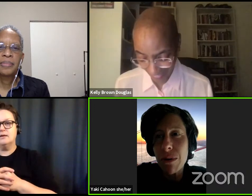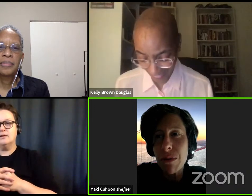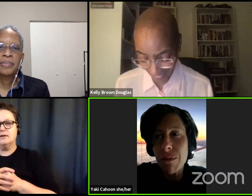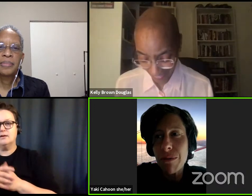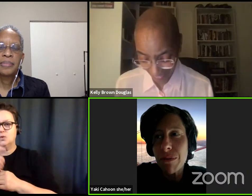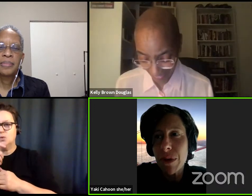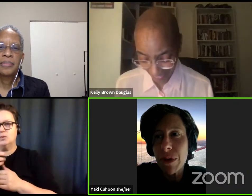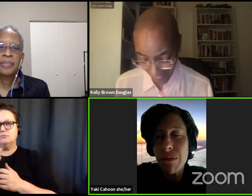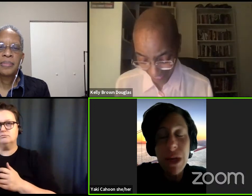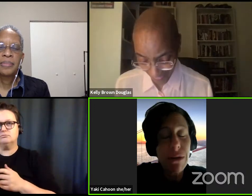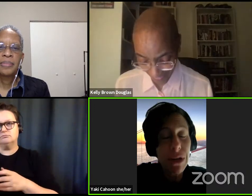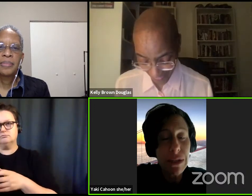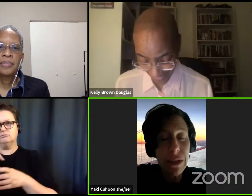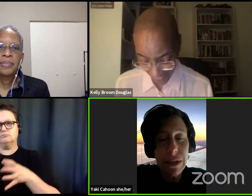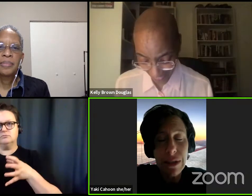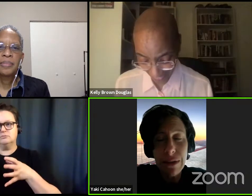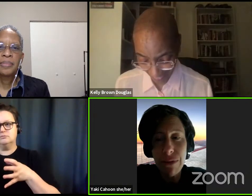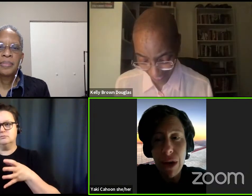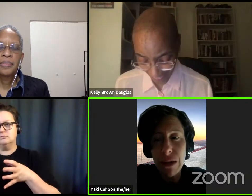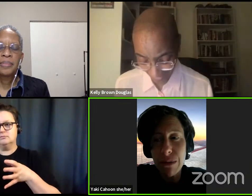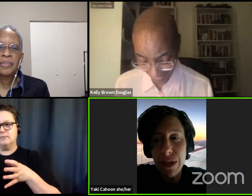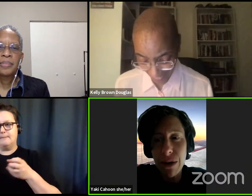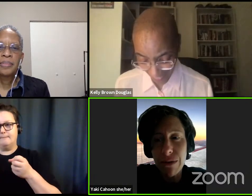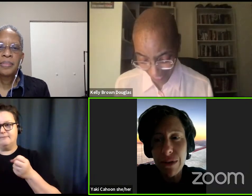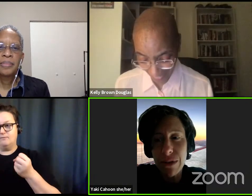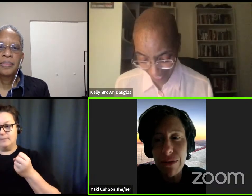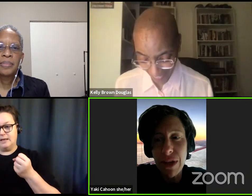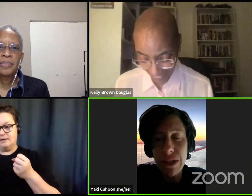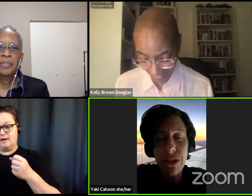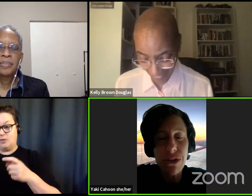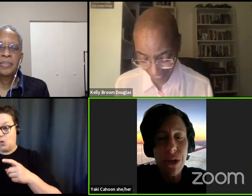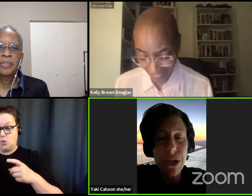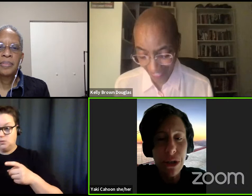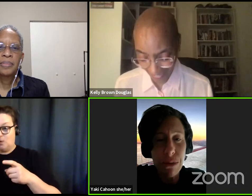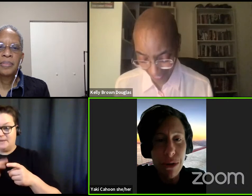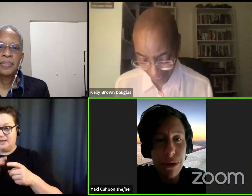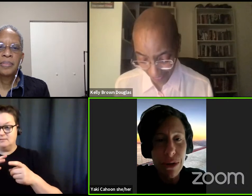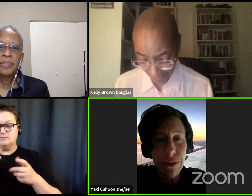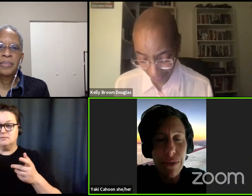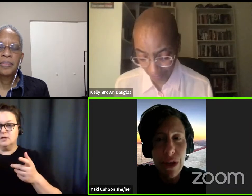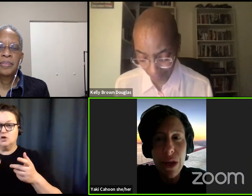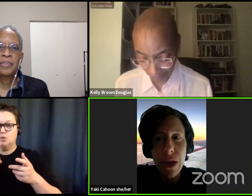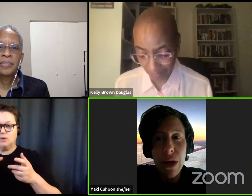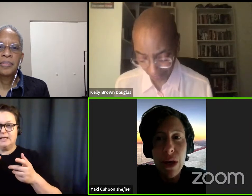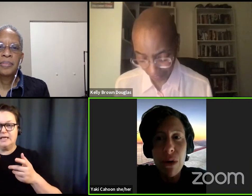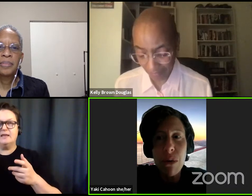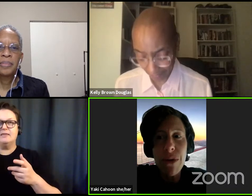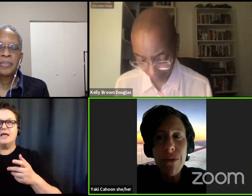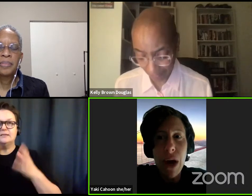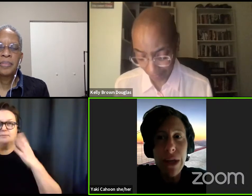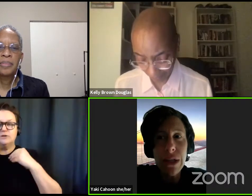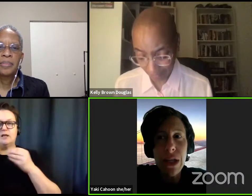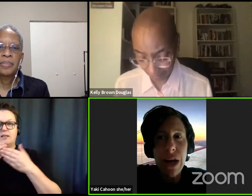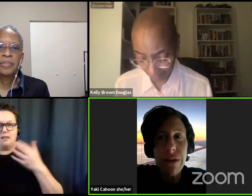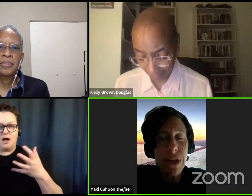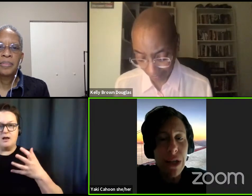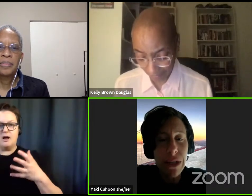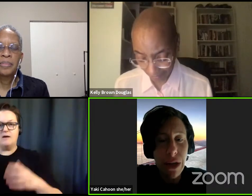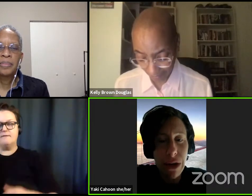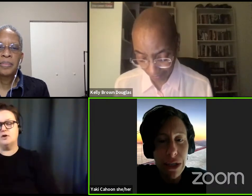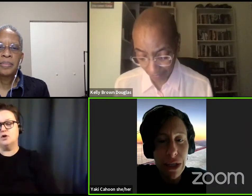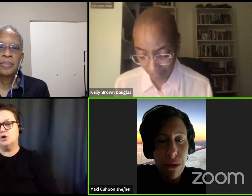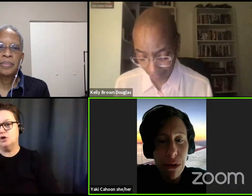for many reasons, find themselves facing judicial abuse. We find a lot